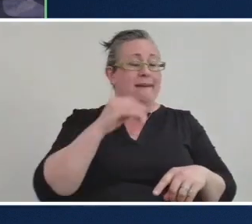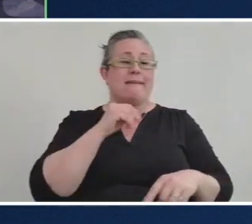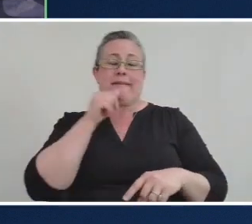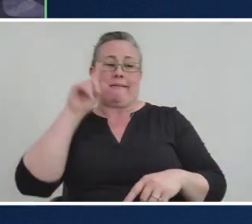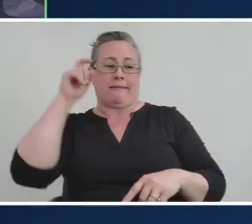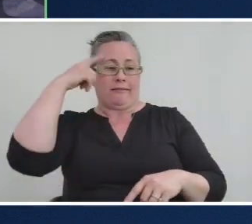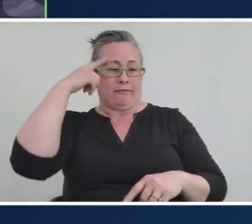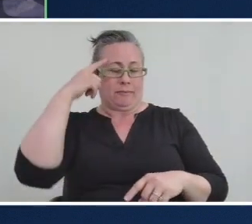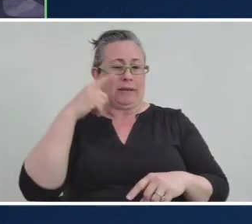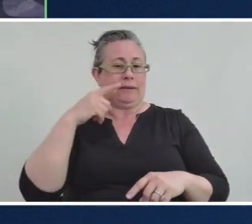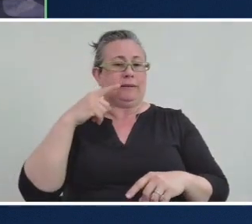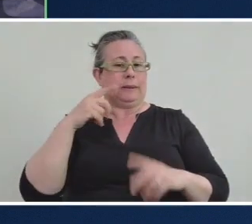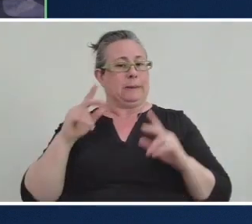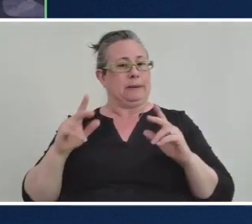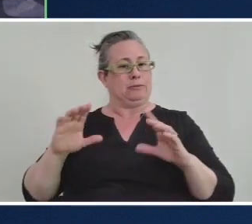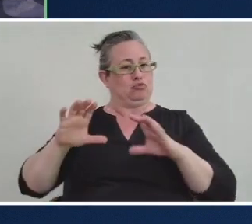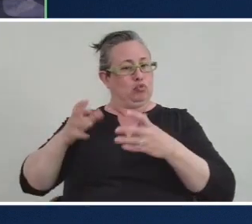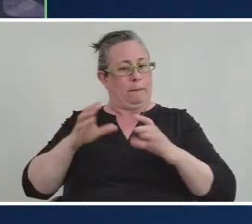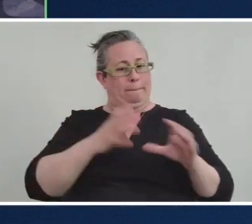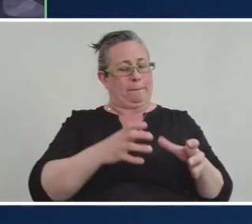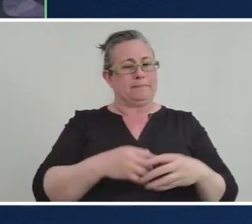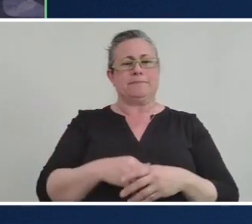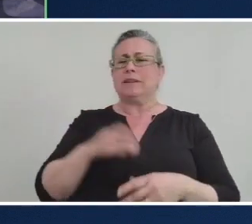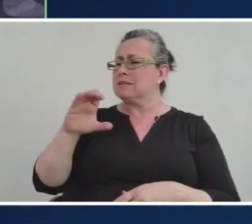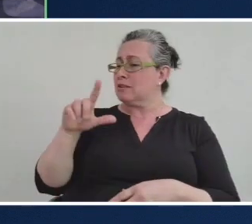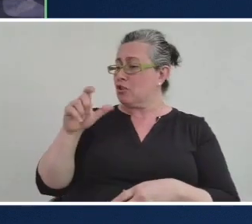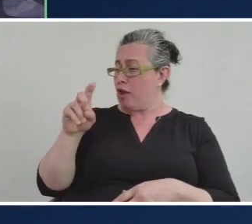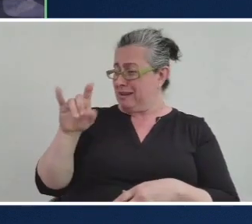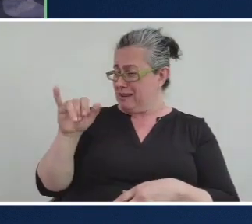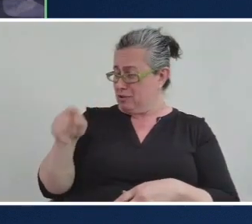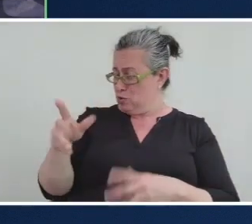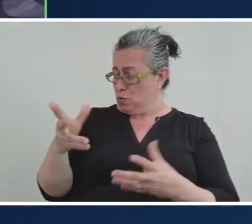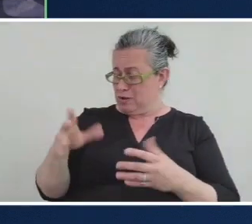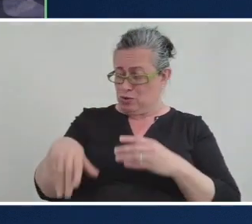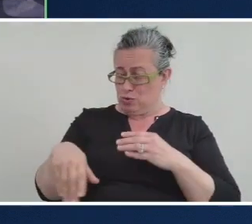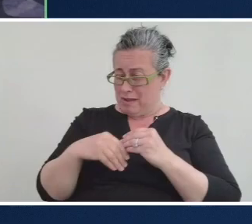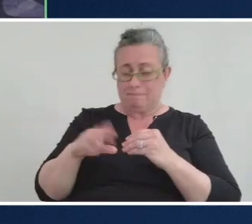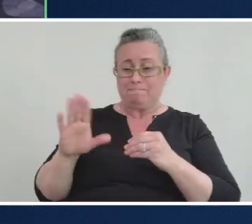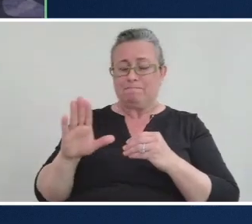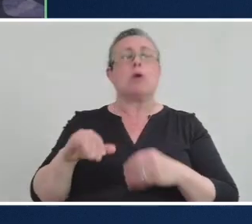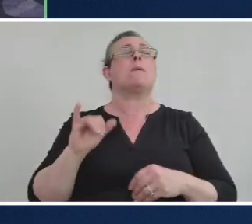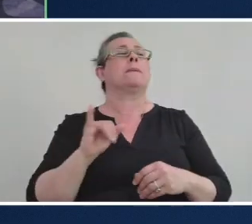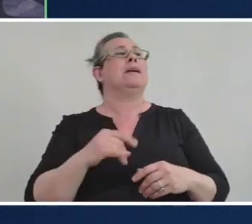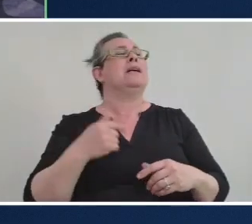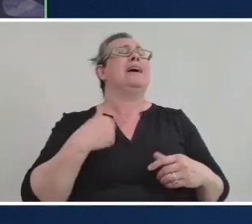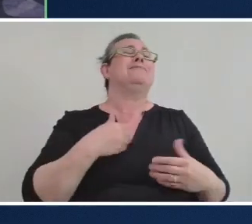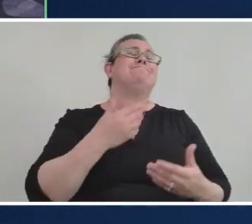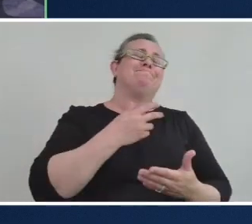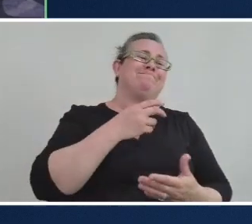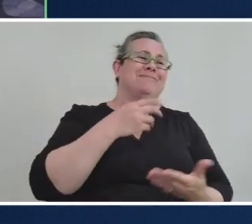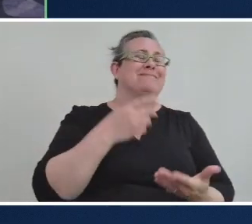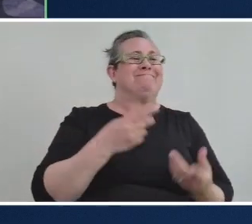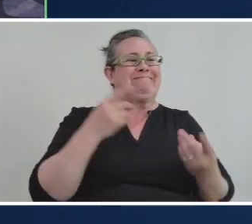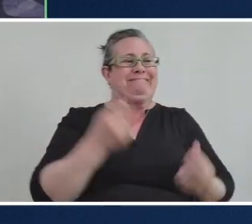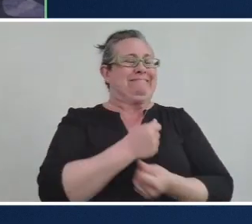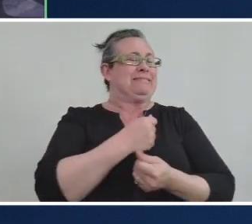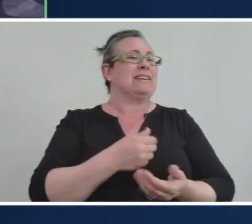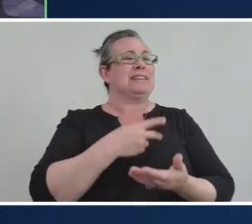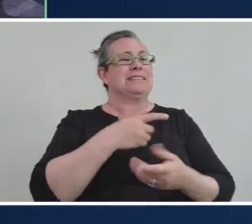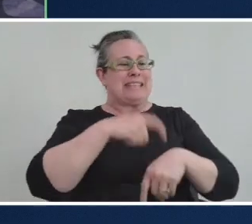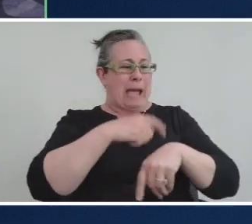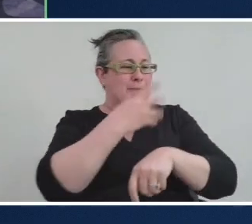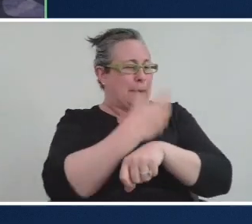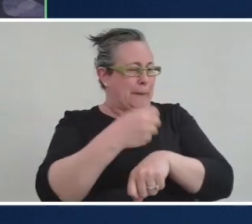something you wanted to add real quick? No. Okay. So with that, unfortunately, we're out of time, but I really want to thank these amazing panelists and all of you